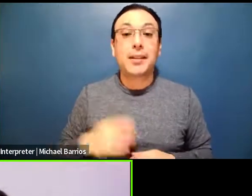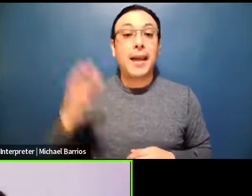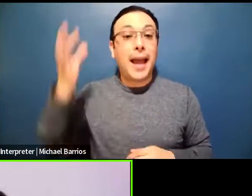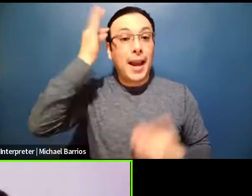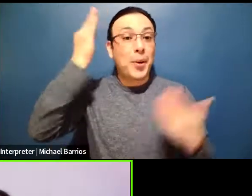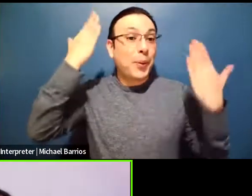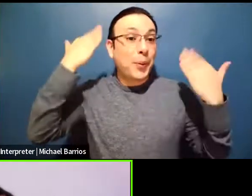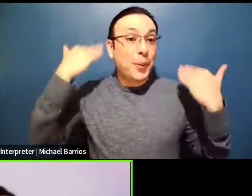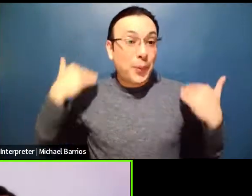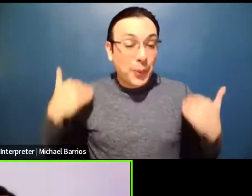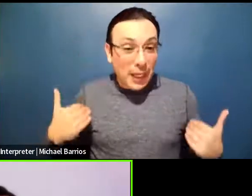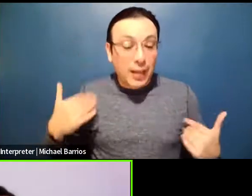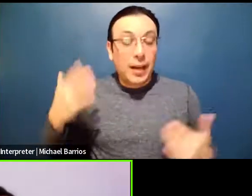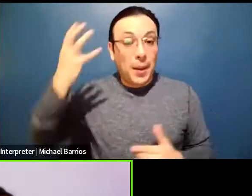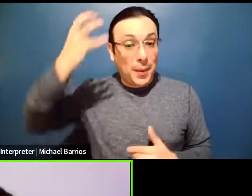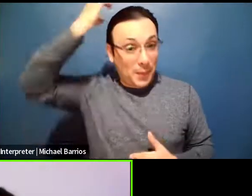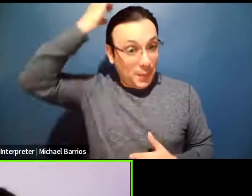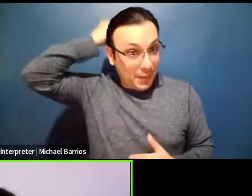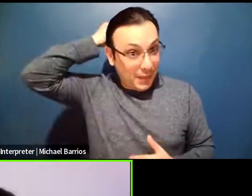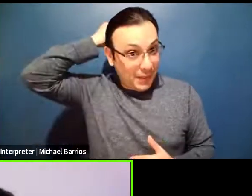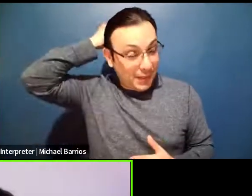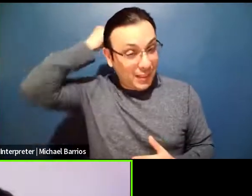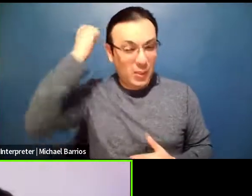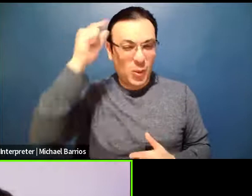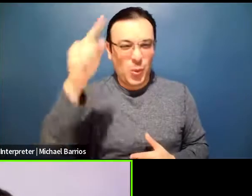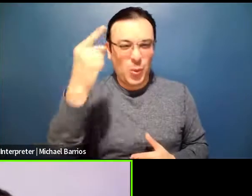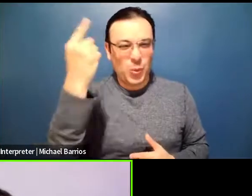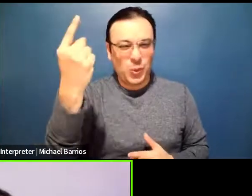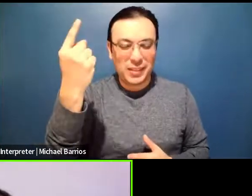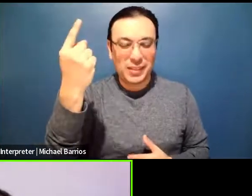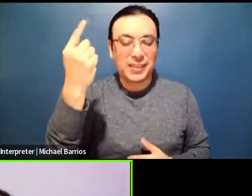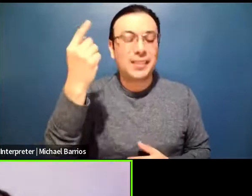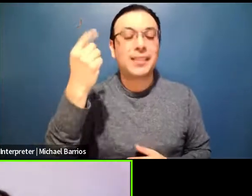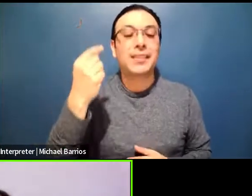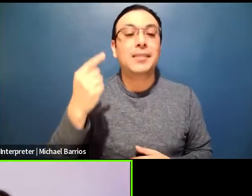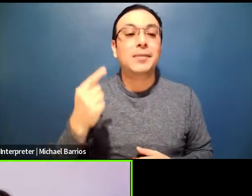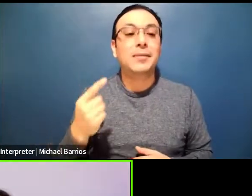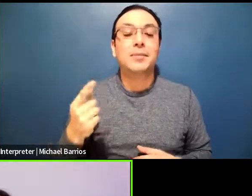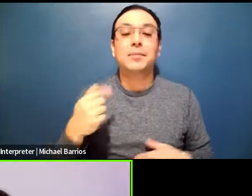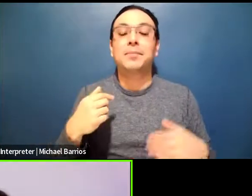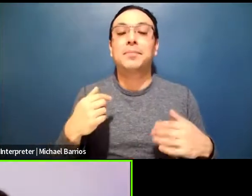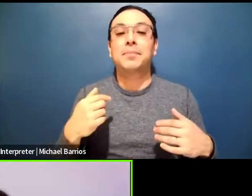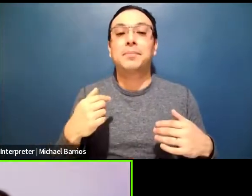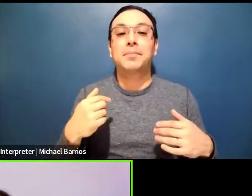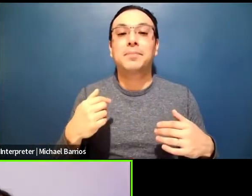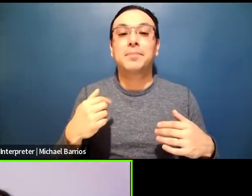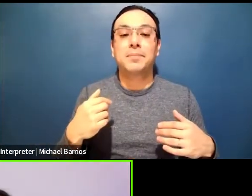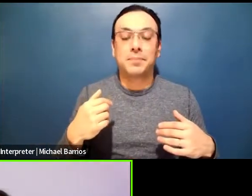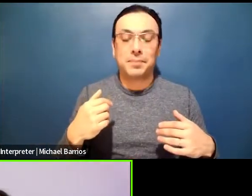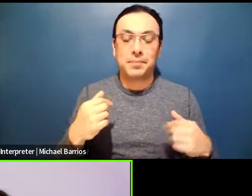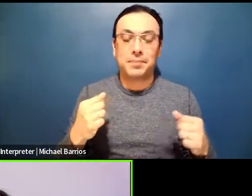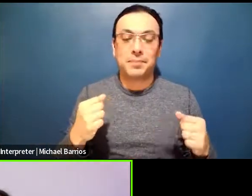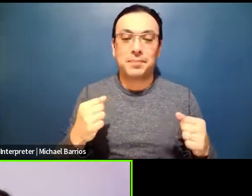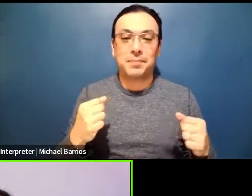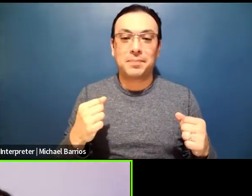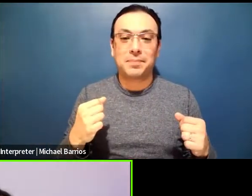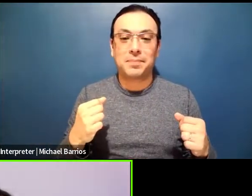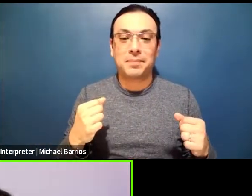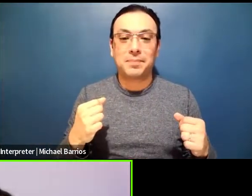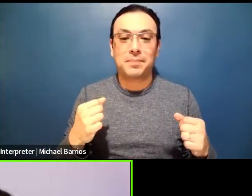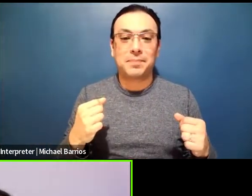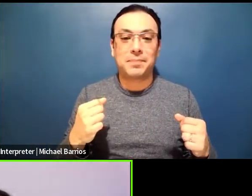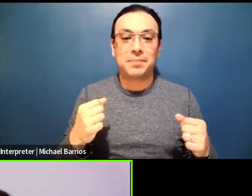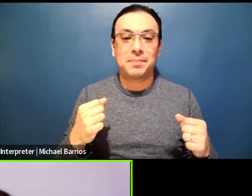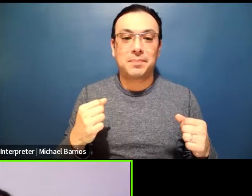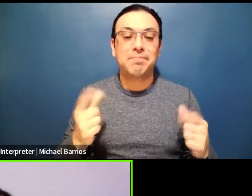pulled back at the top only. I have large white shell-like, they look like a moon